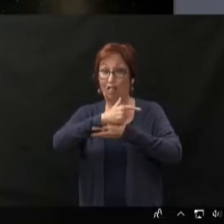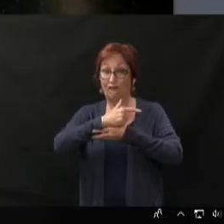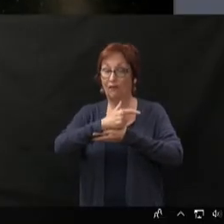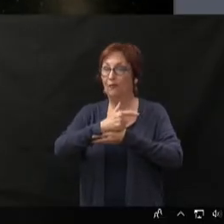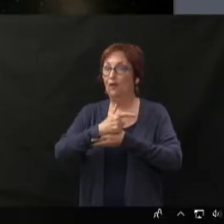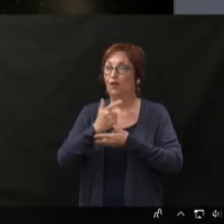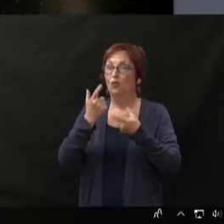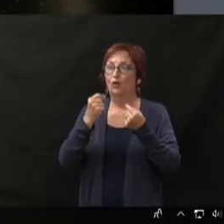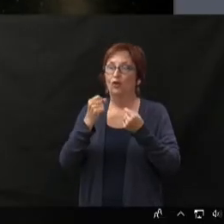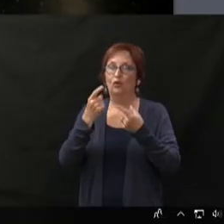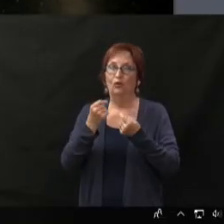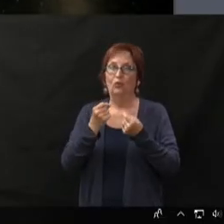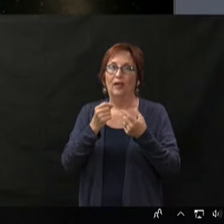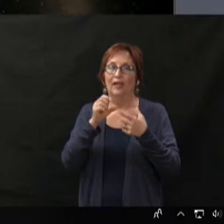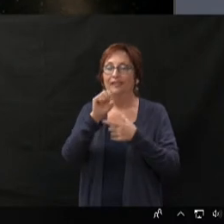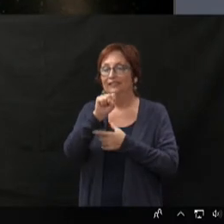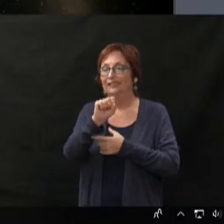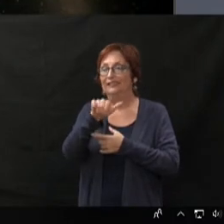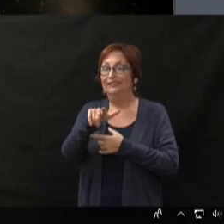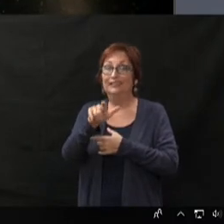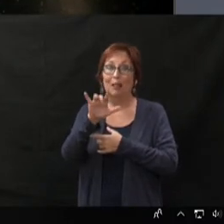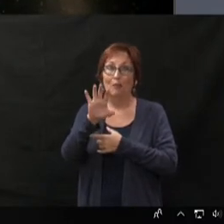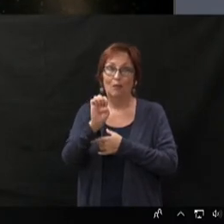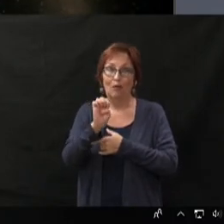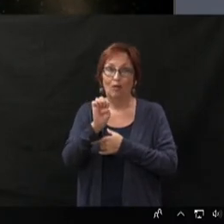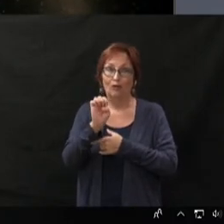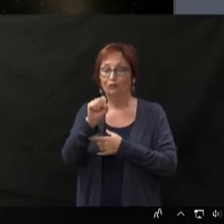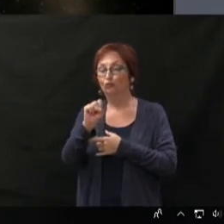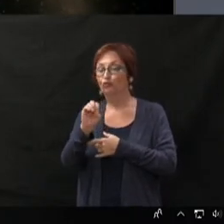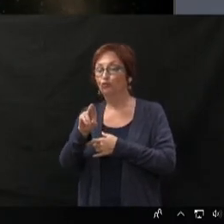a syllable sort. So,